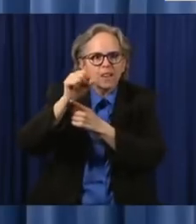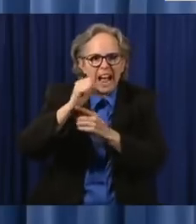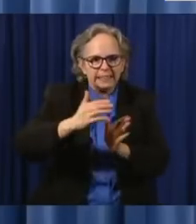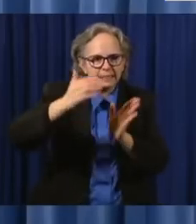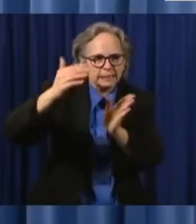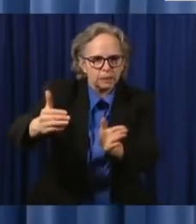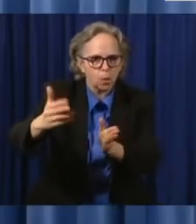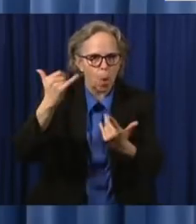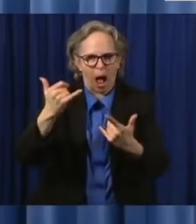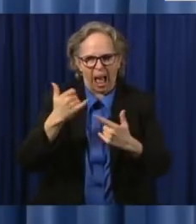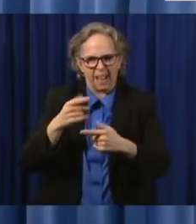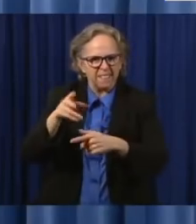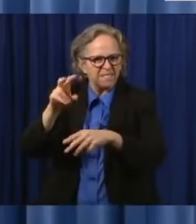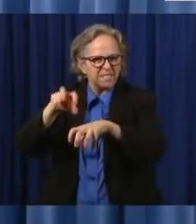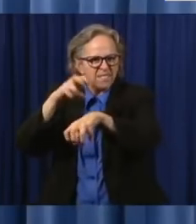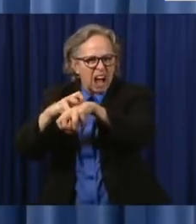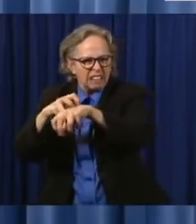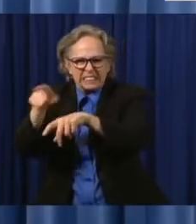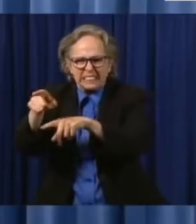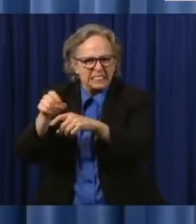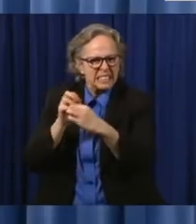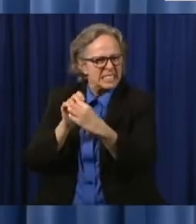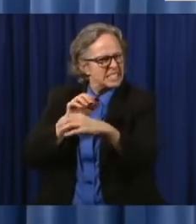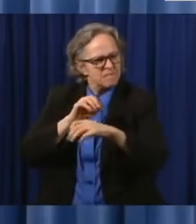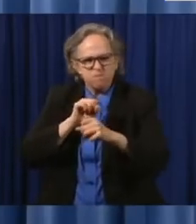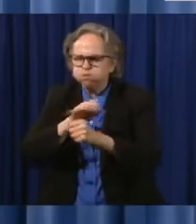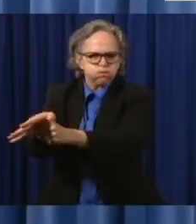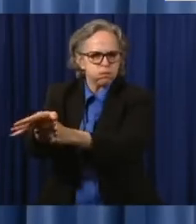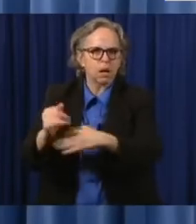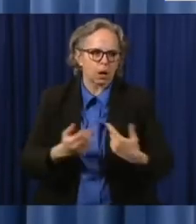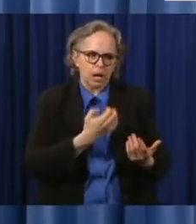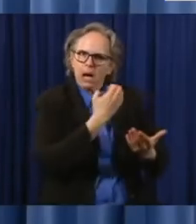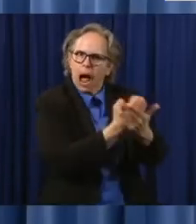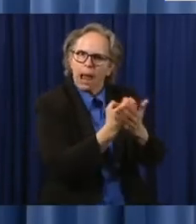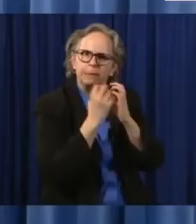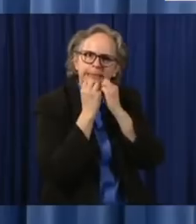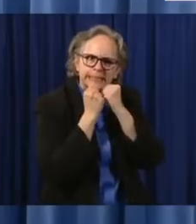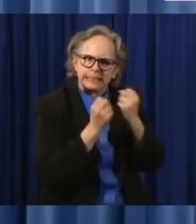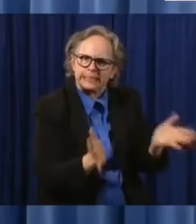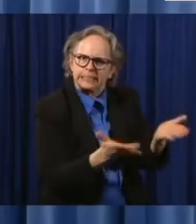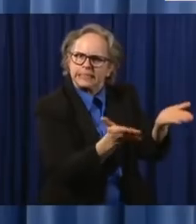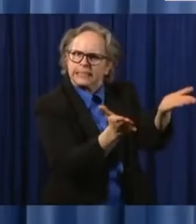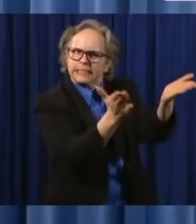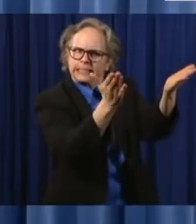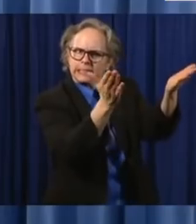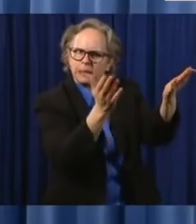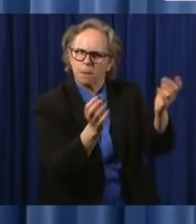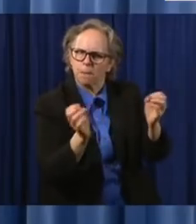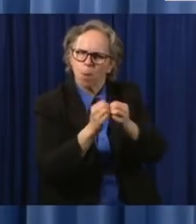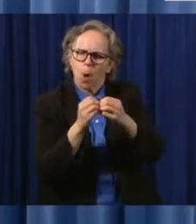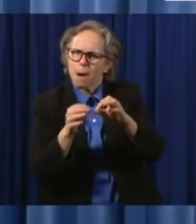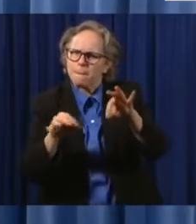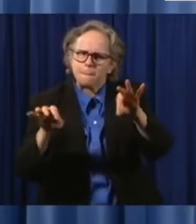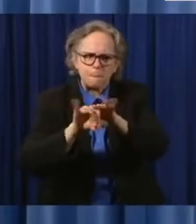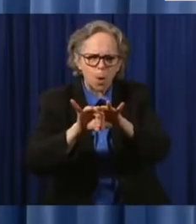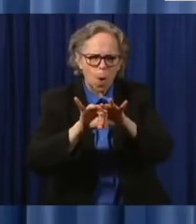economically. It's really more important and incumbent upon each of us to protect each other. Our new